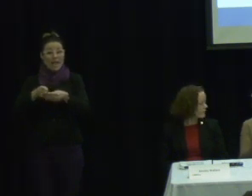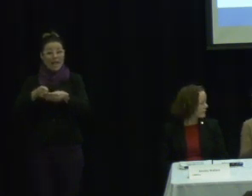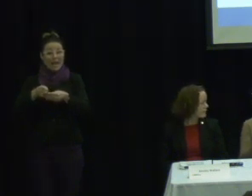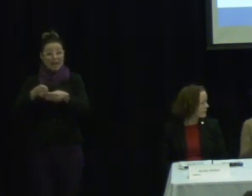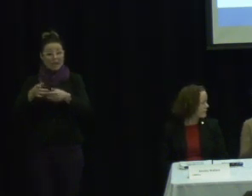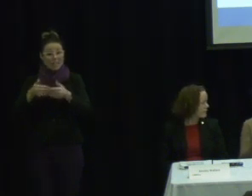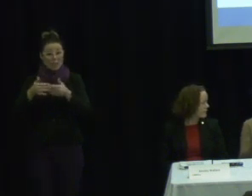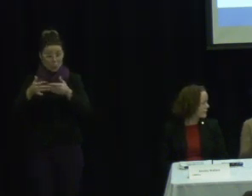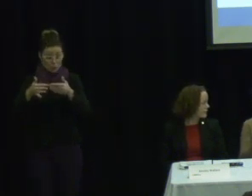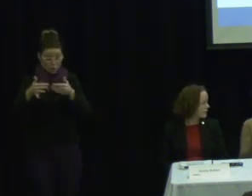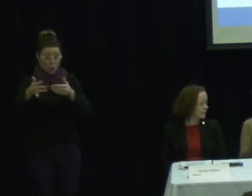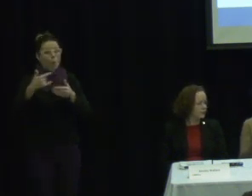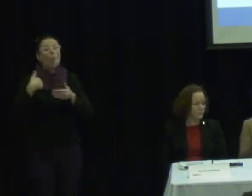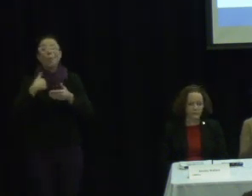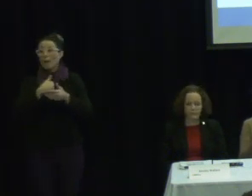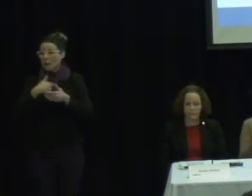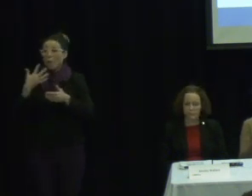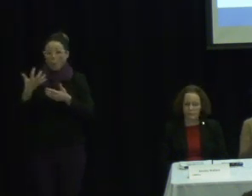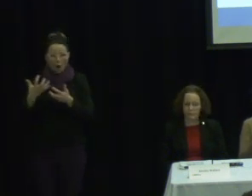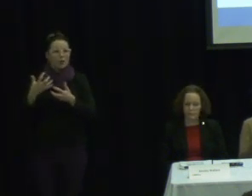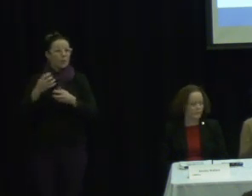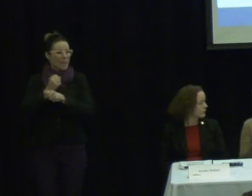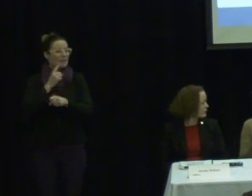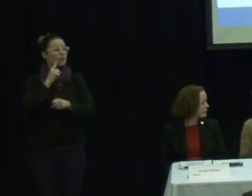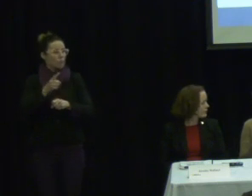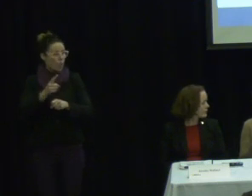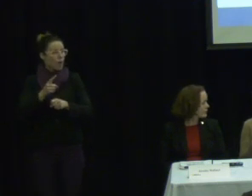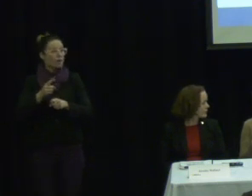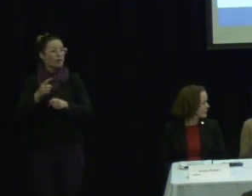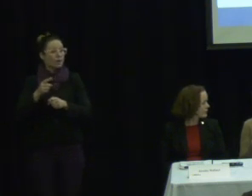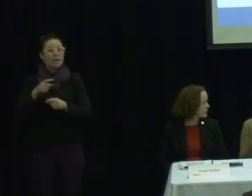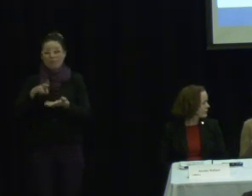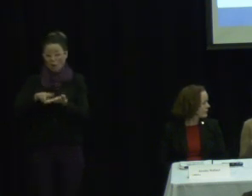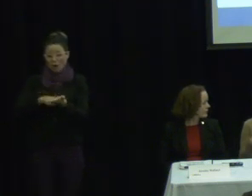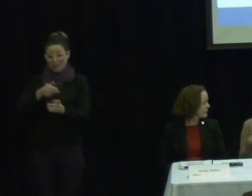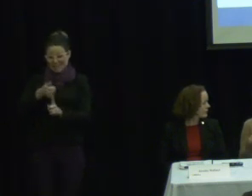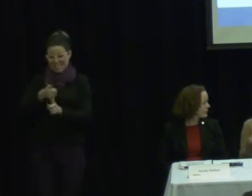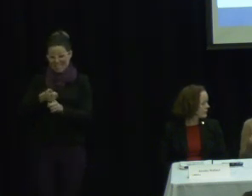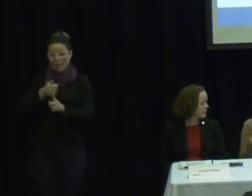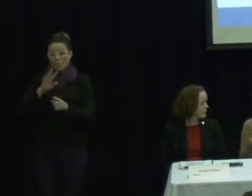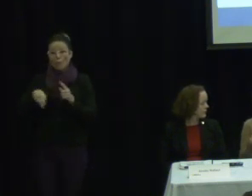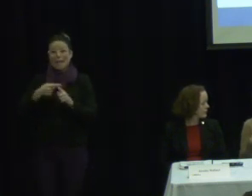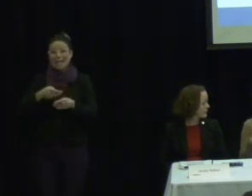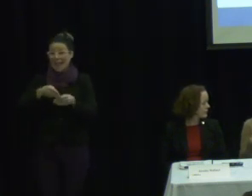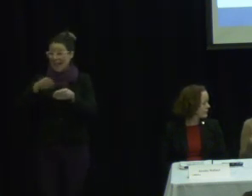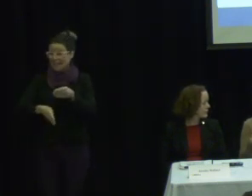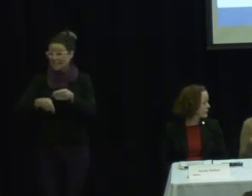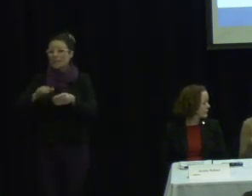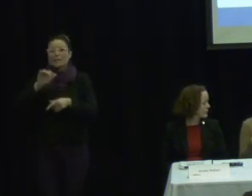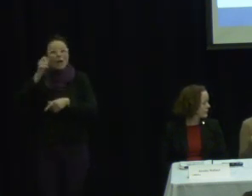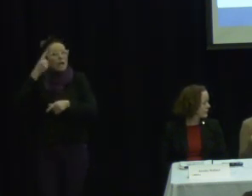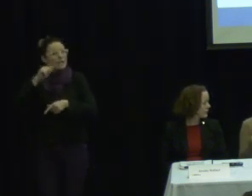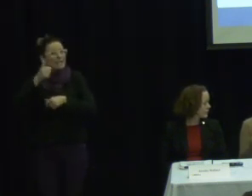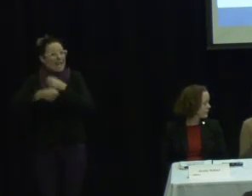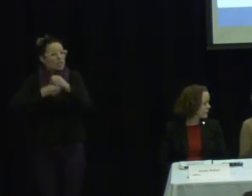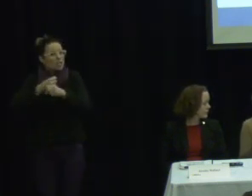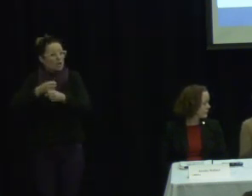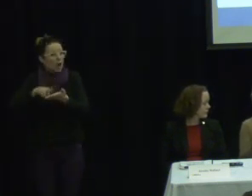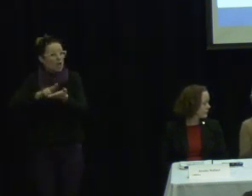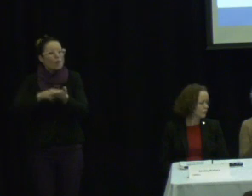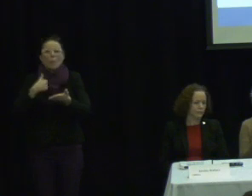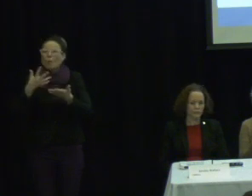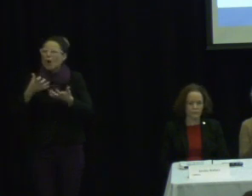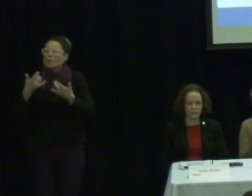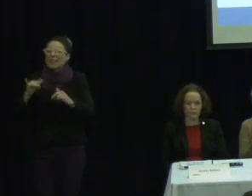and keep all the tuition. Well, the contract that the system signed was a 10-year contract. It's